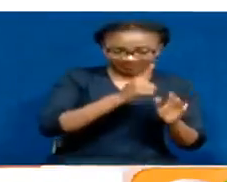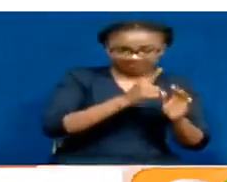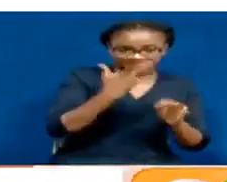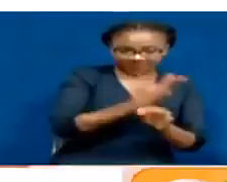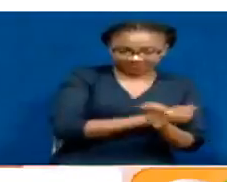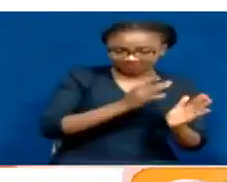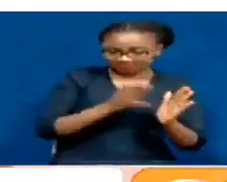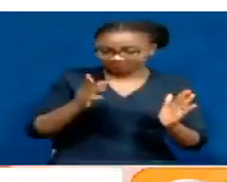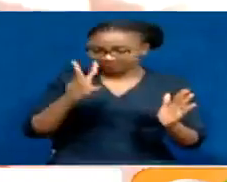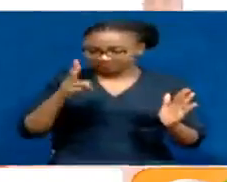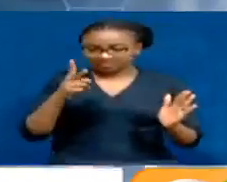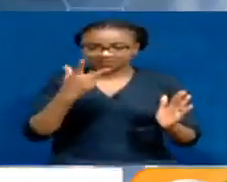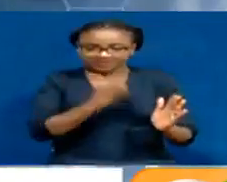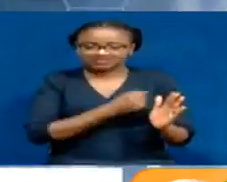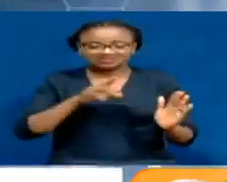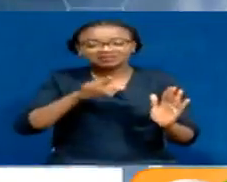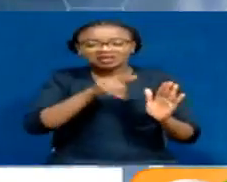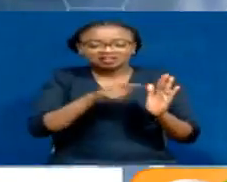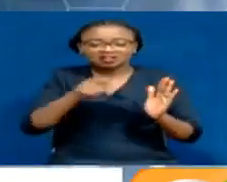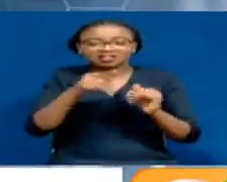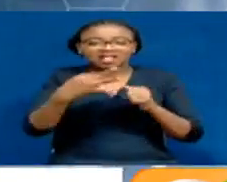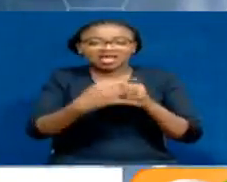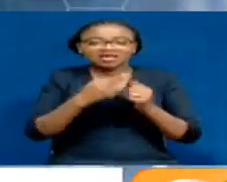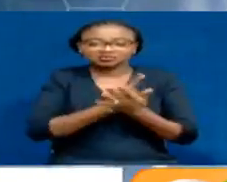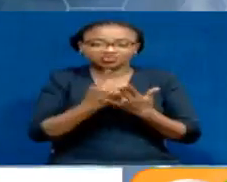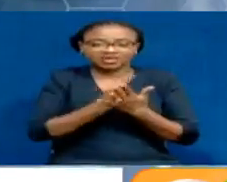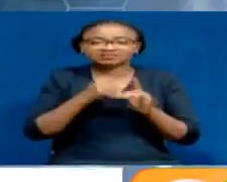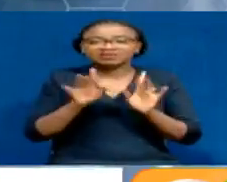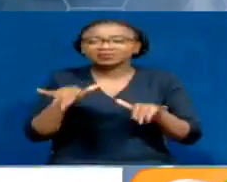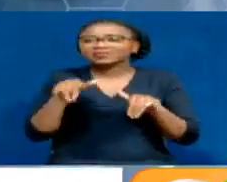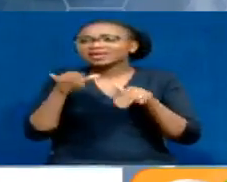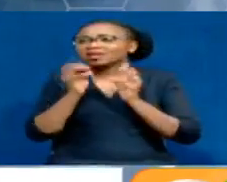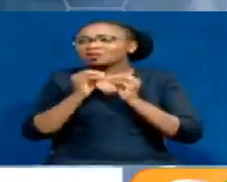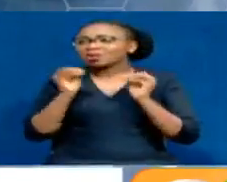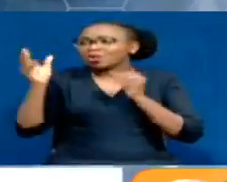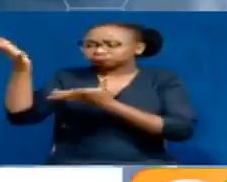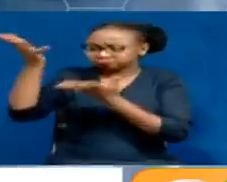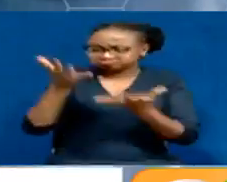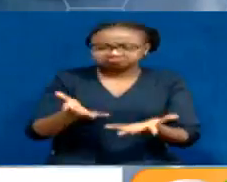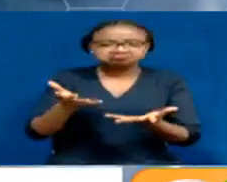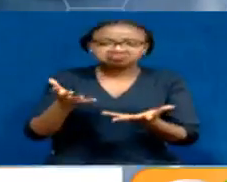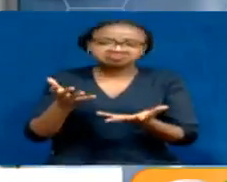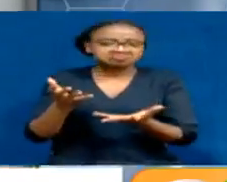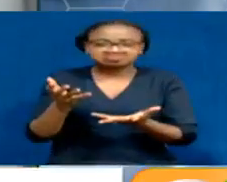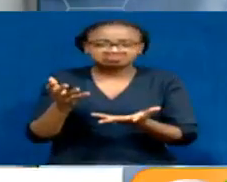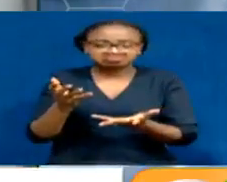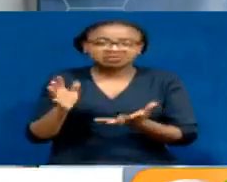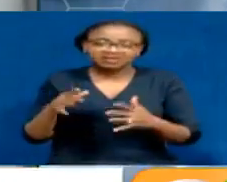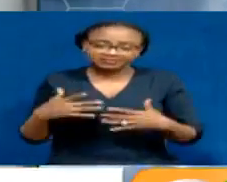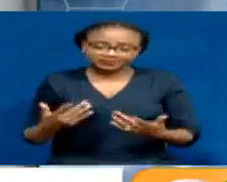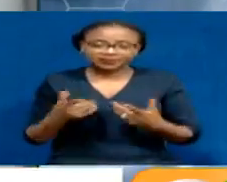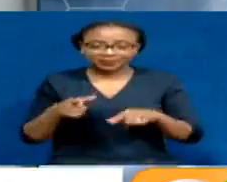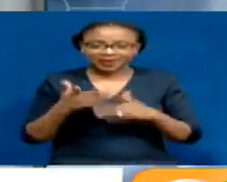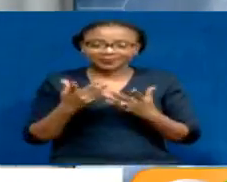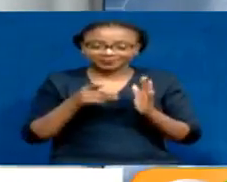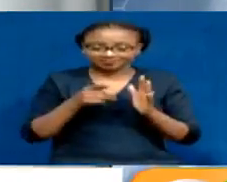and second dose was given as 8 weeks. But with a delay in the arrival of subsequent consignments of doses as expected,